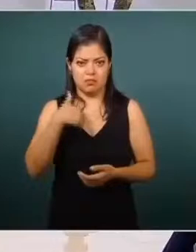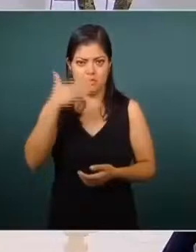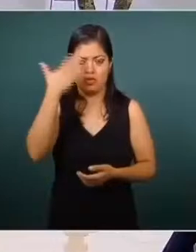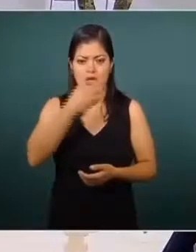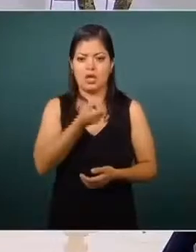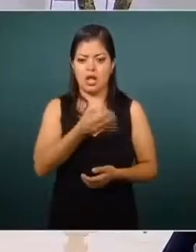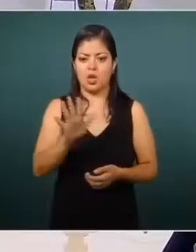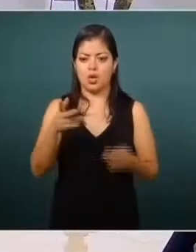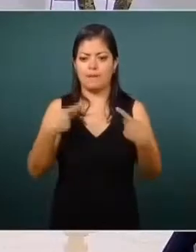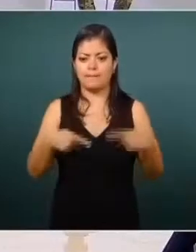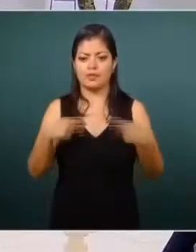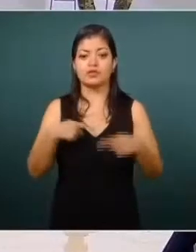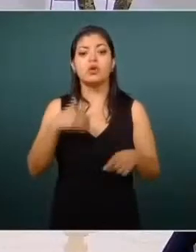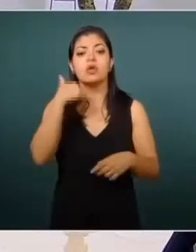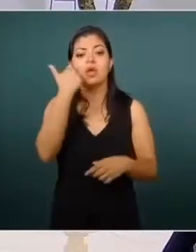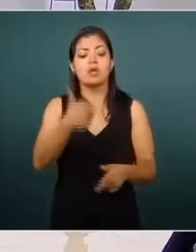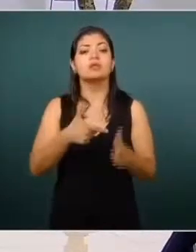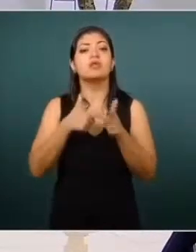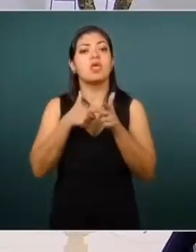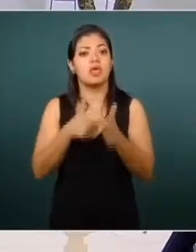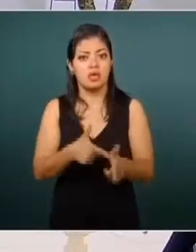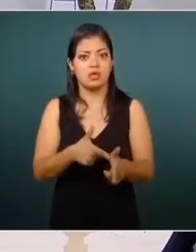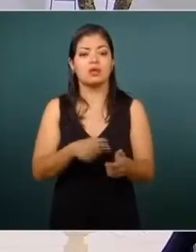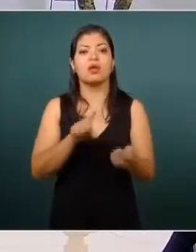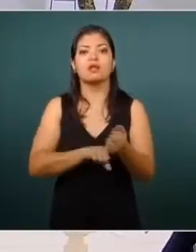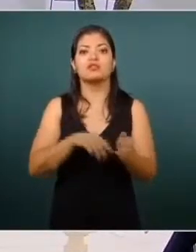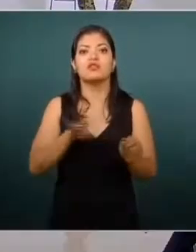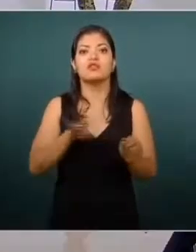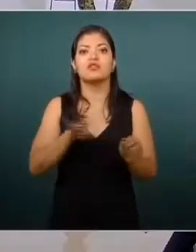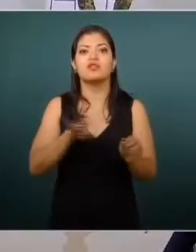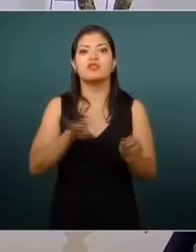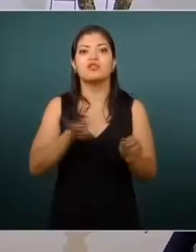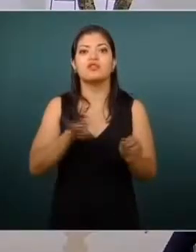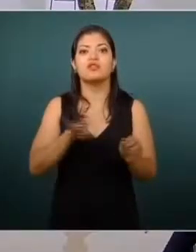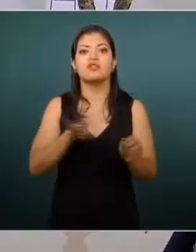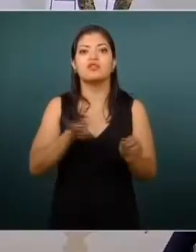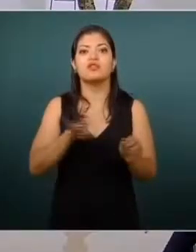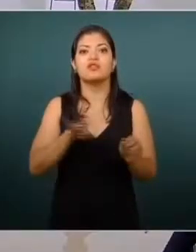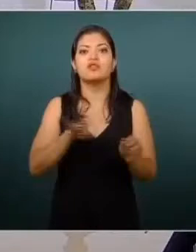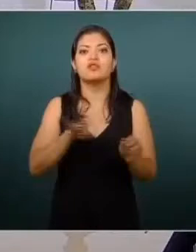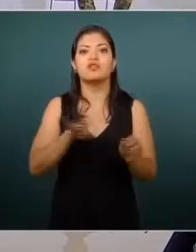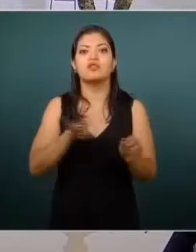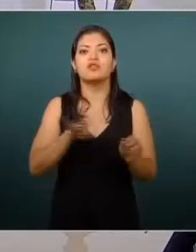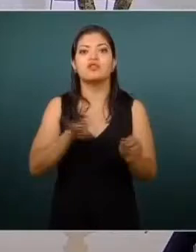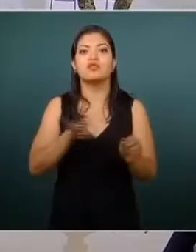como te escucho, quieren seguir echándole leña al fuego. And I know that there's